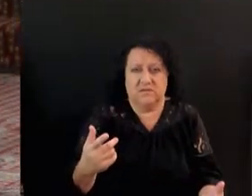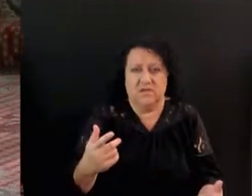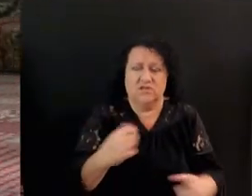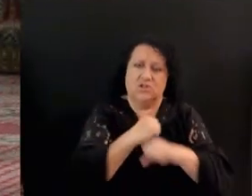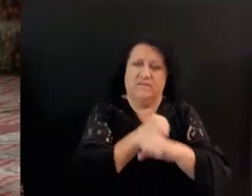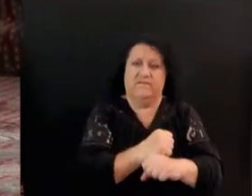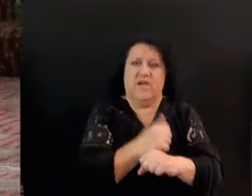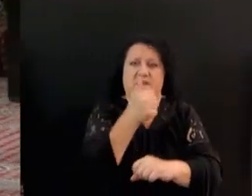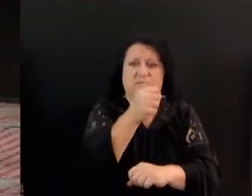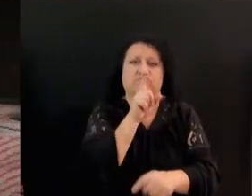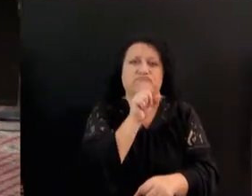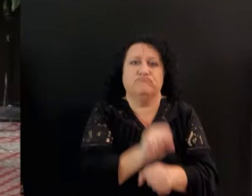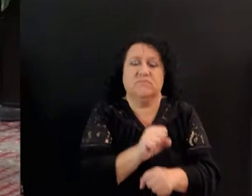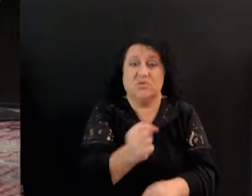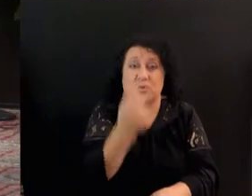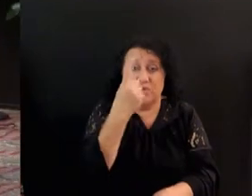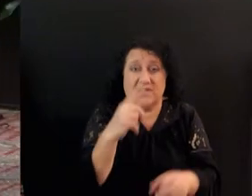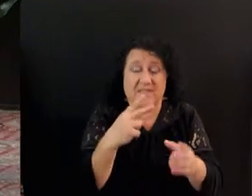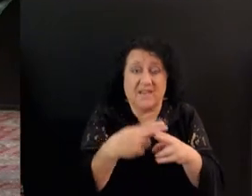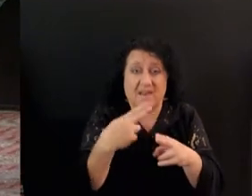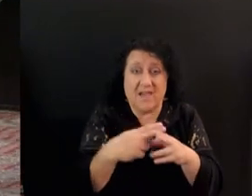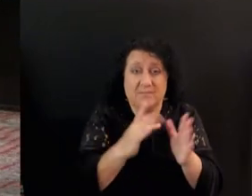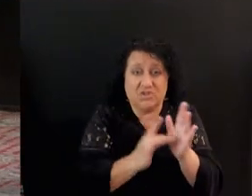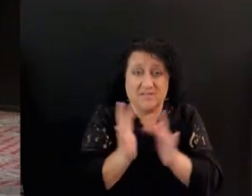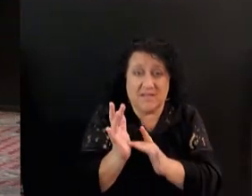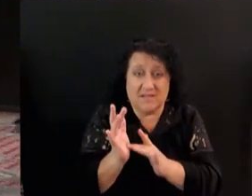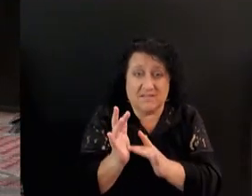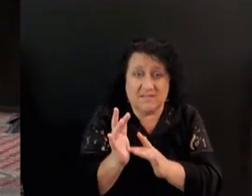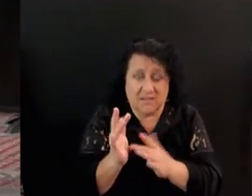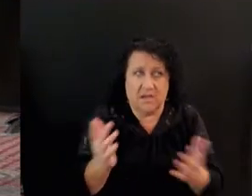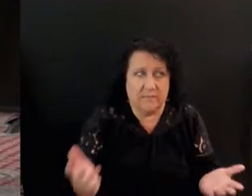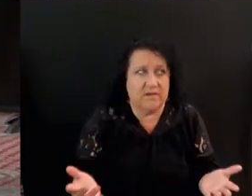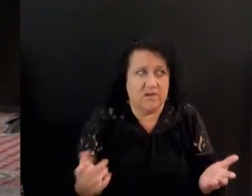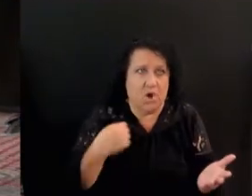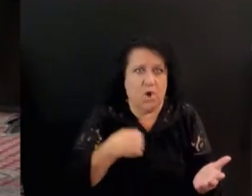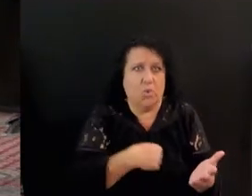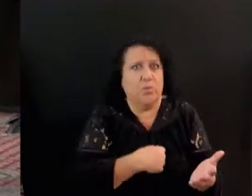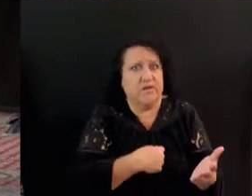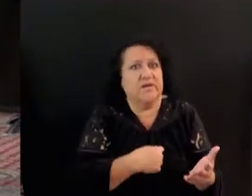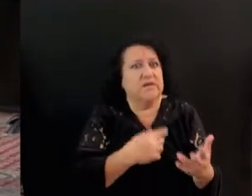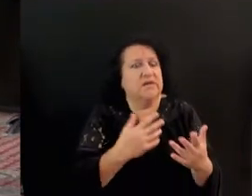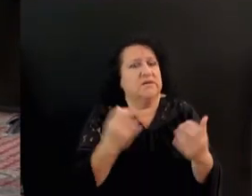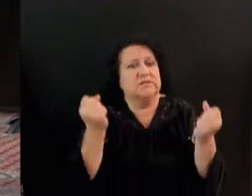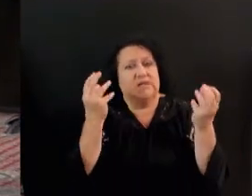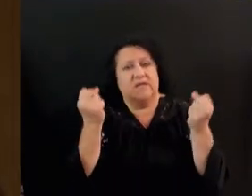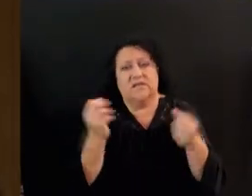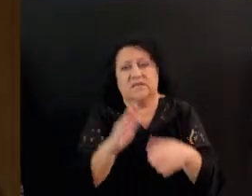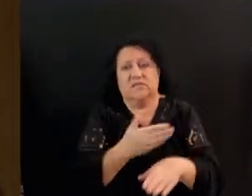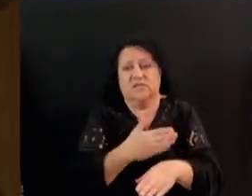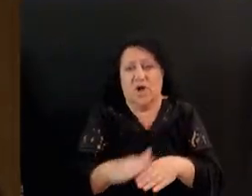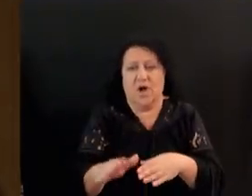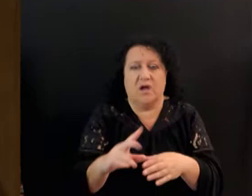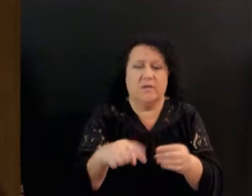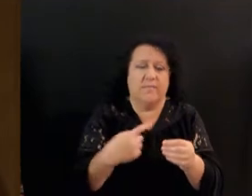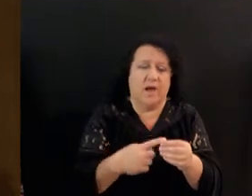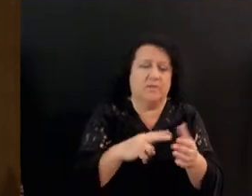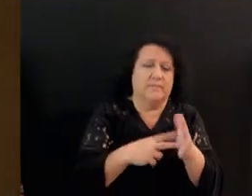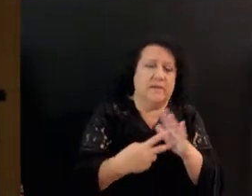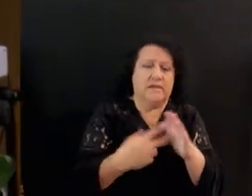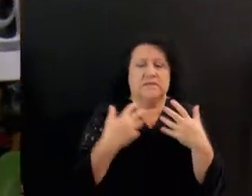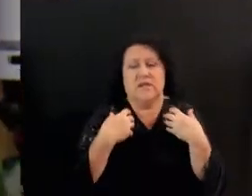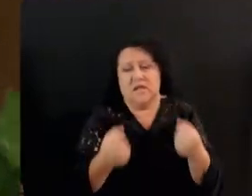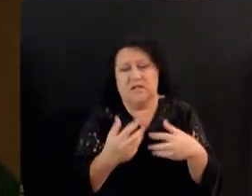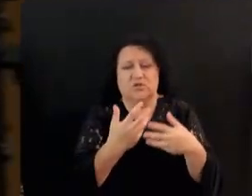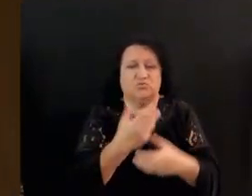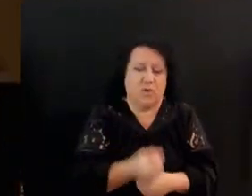Do you know what the name Jesus means? We sang that song, and it means healing, and it means trust, and it means all these things. It's wonderful. But the